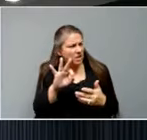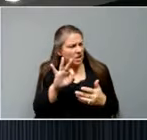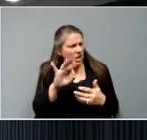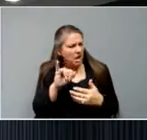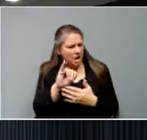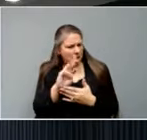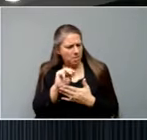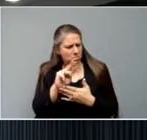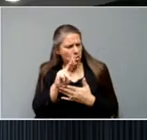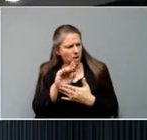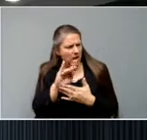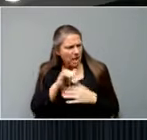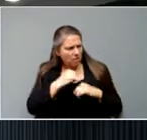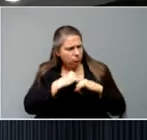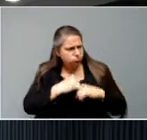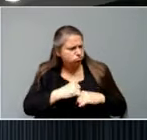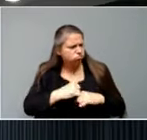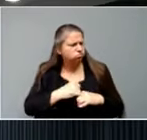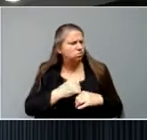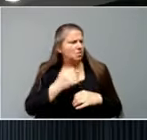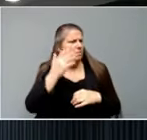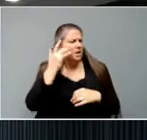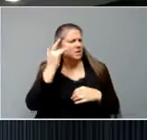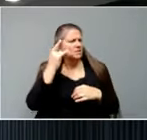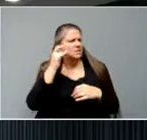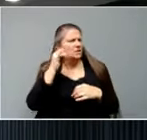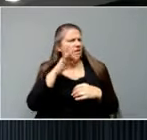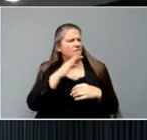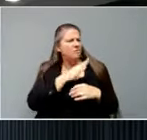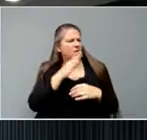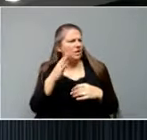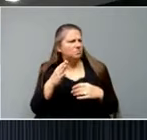non-vaccinated breakthrough cases? Is it one more than another?